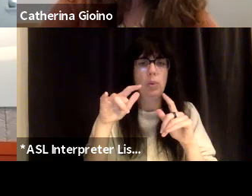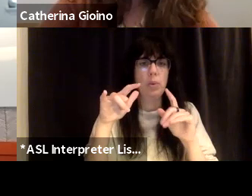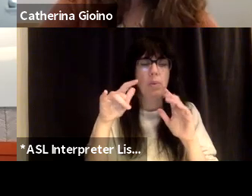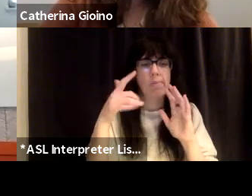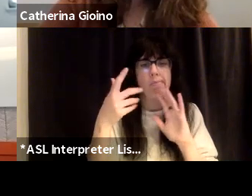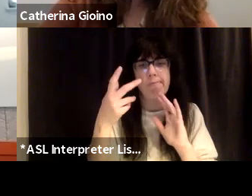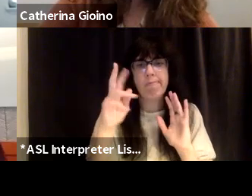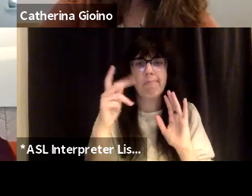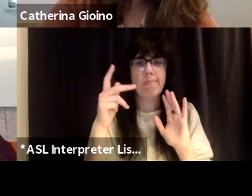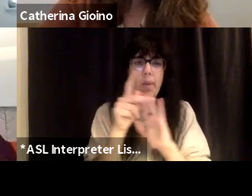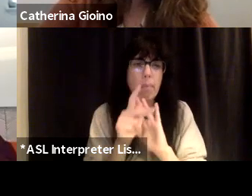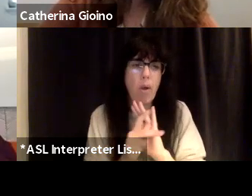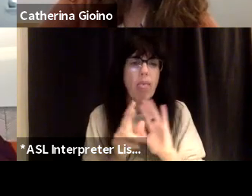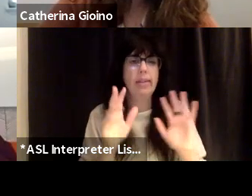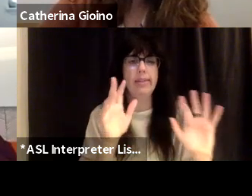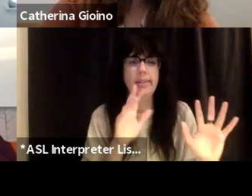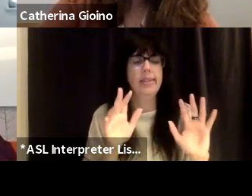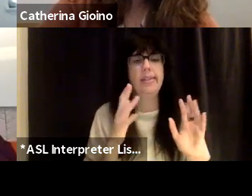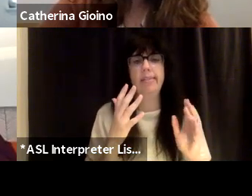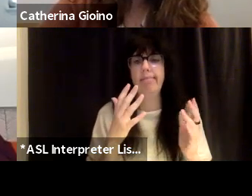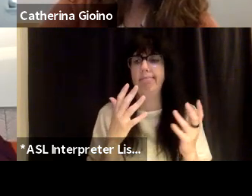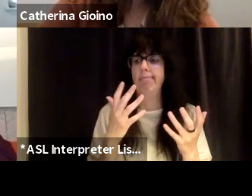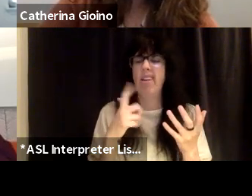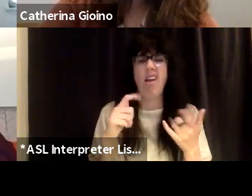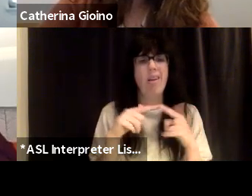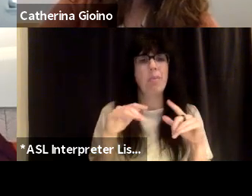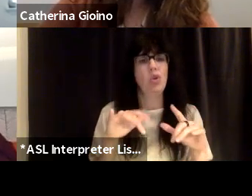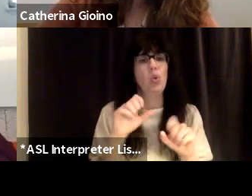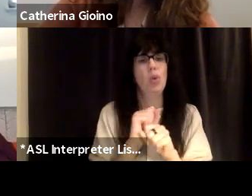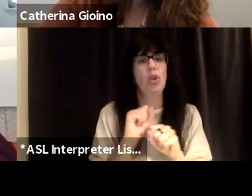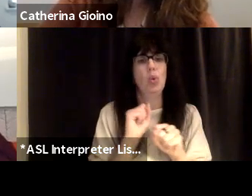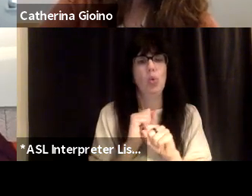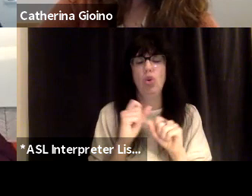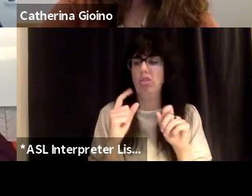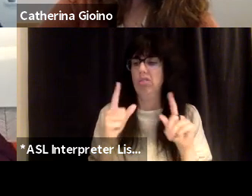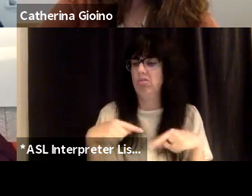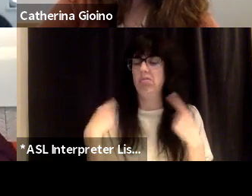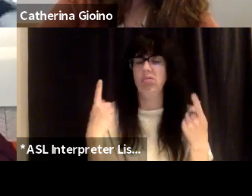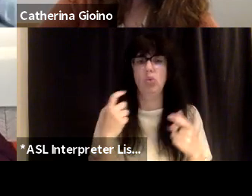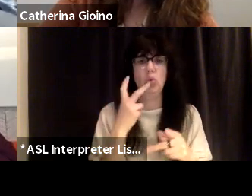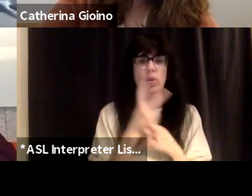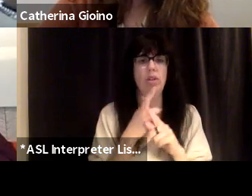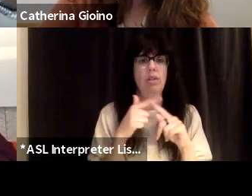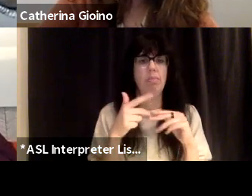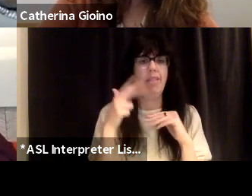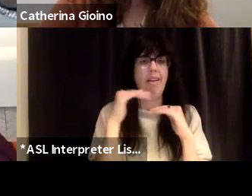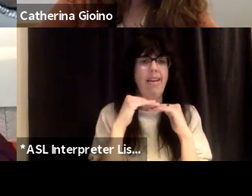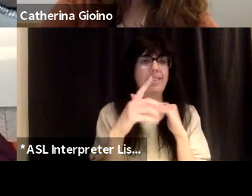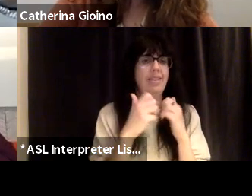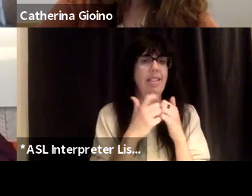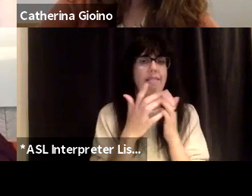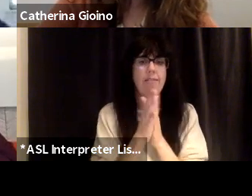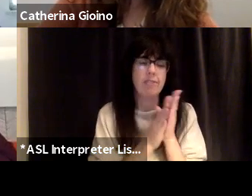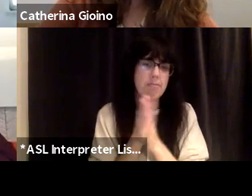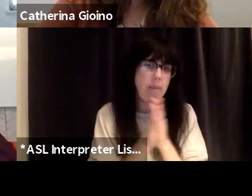material evolution. And I think I've been doing the work to maintain the highest level of compassion and empathy in my mind that